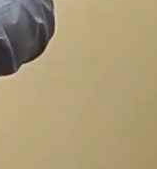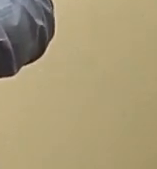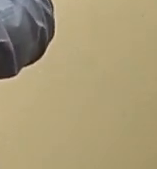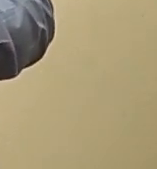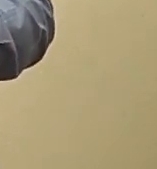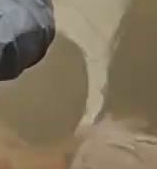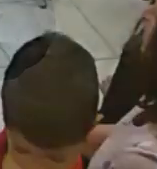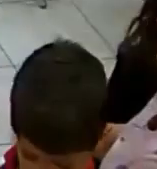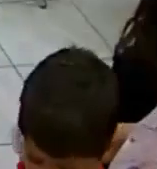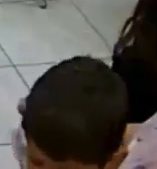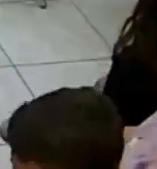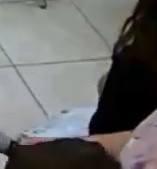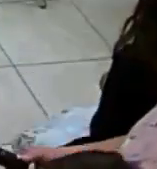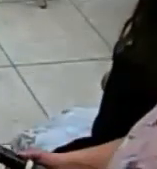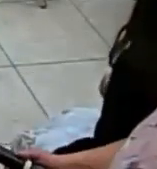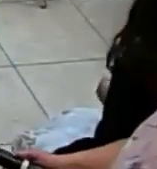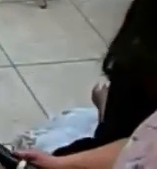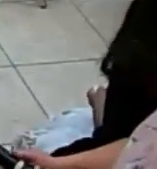be seated.